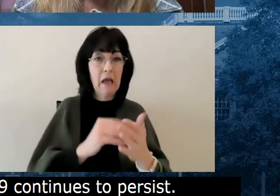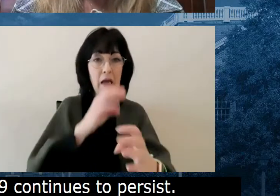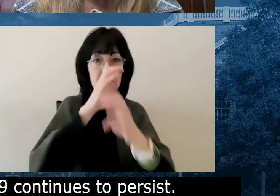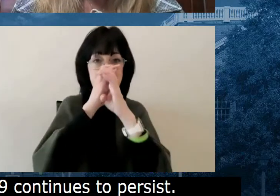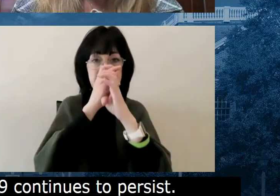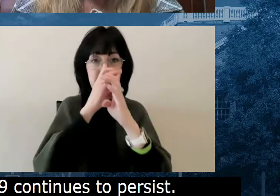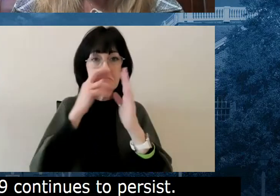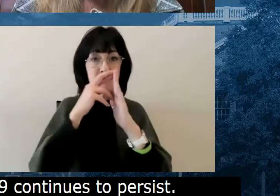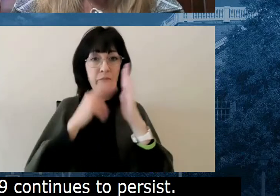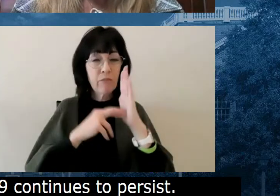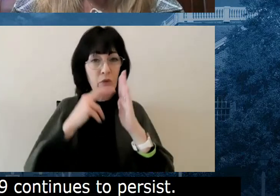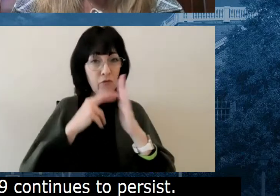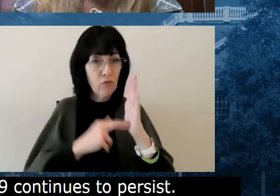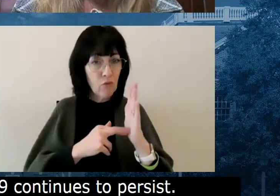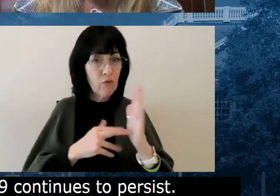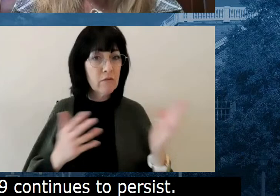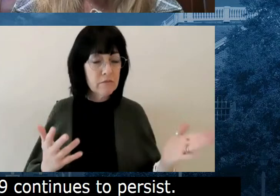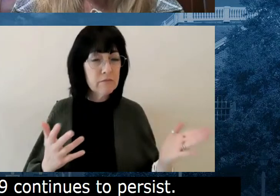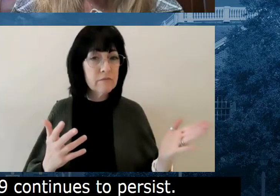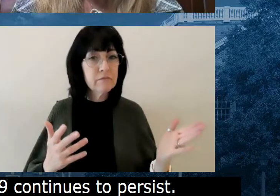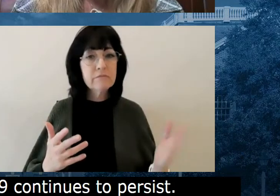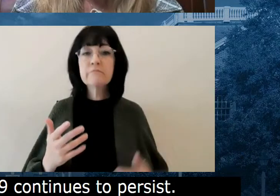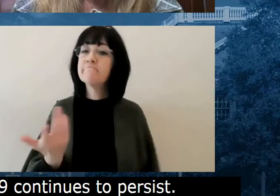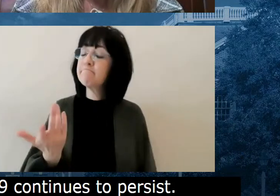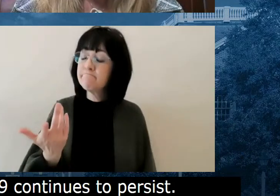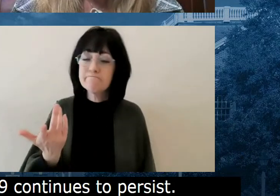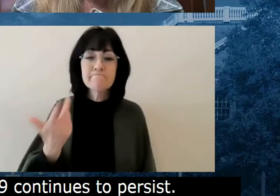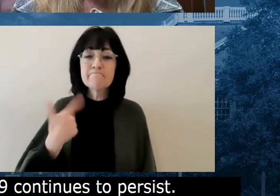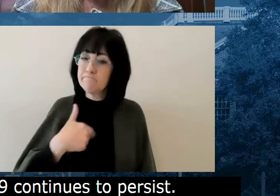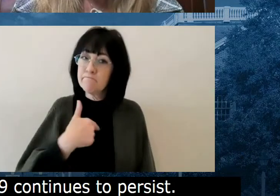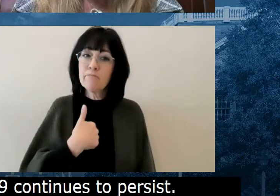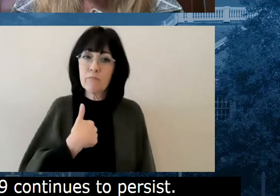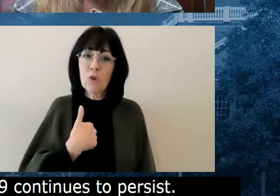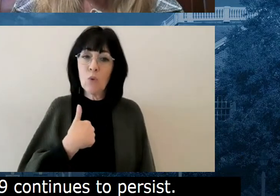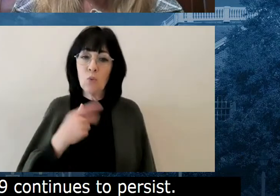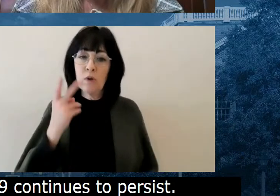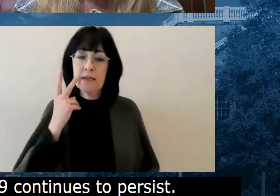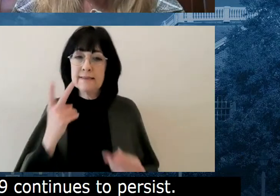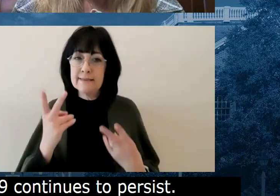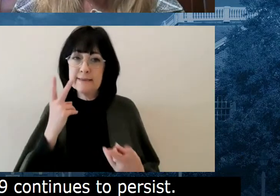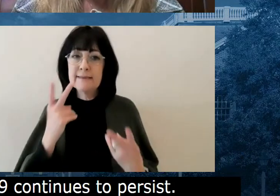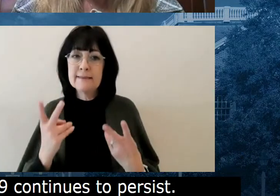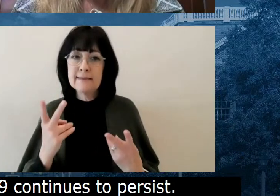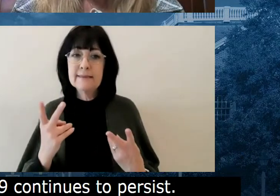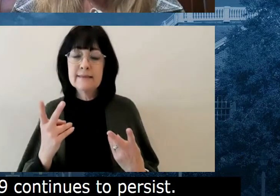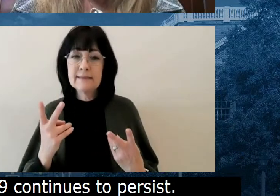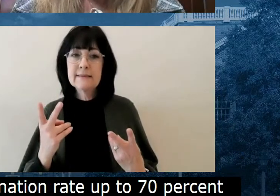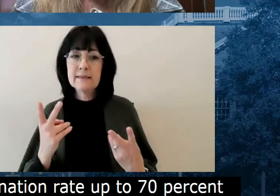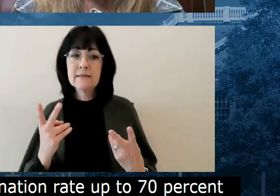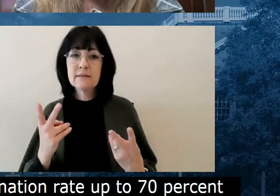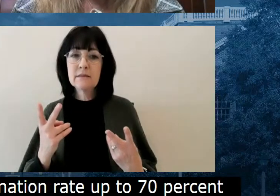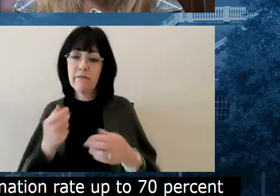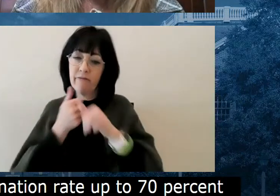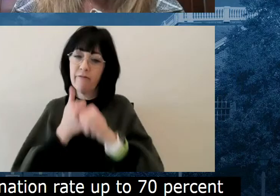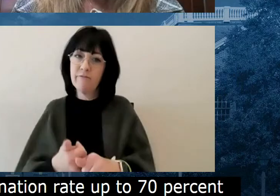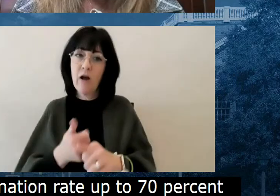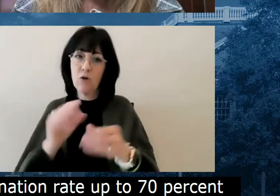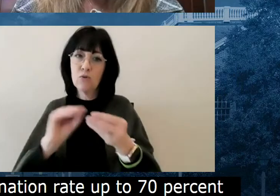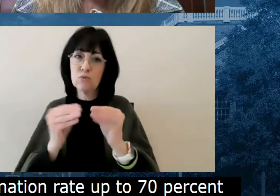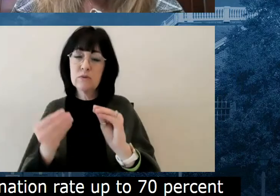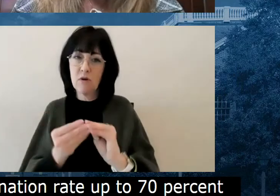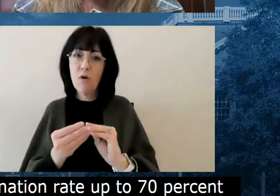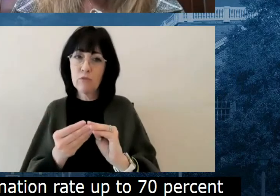that 100,000 people have already tested positive, that's 10% of our population, we'll feel much